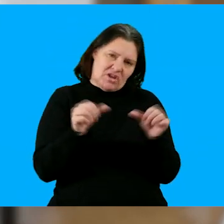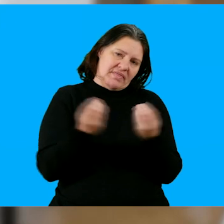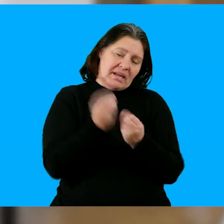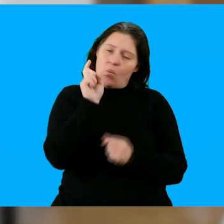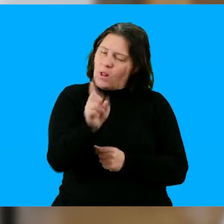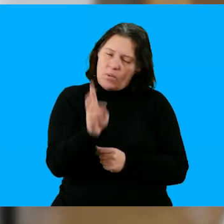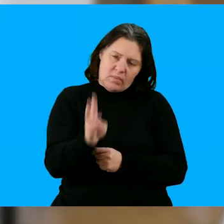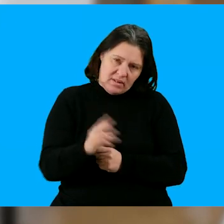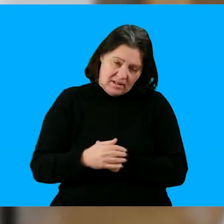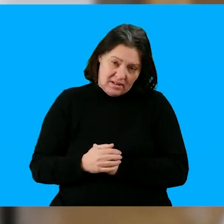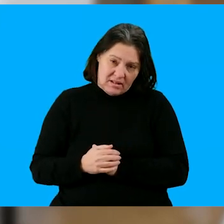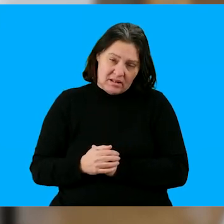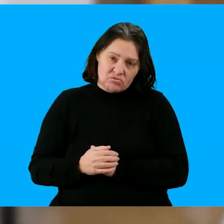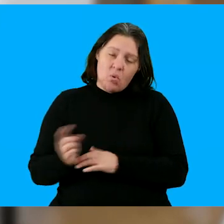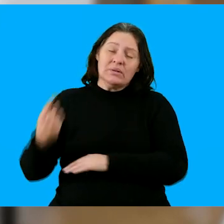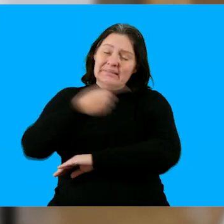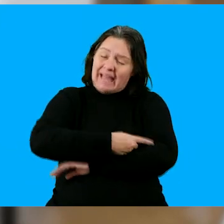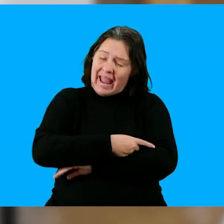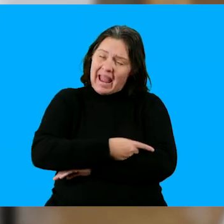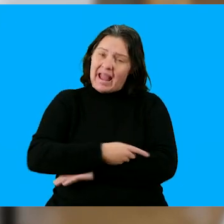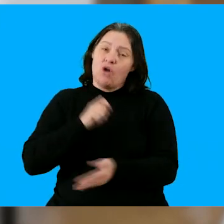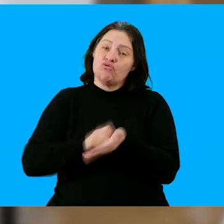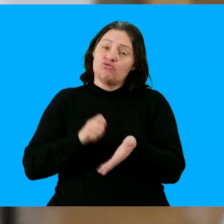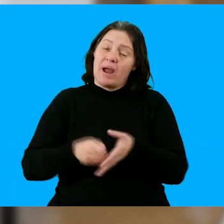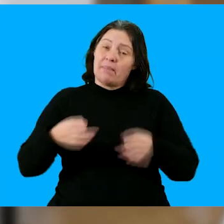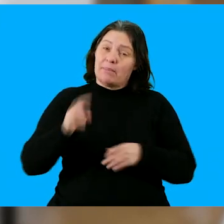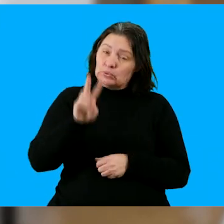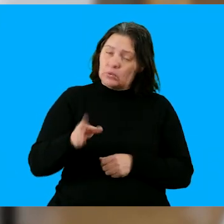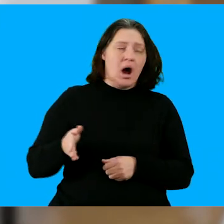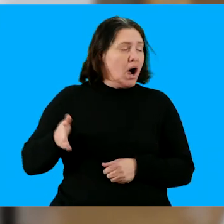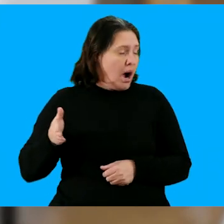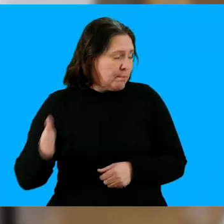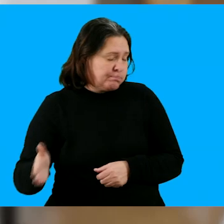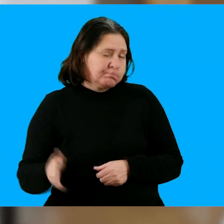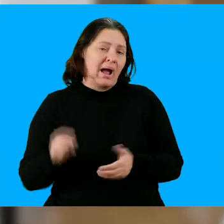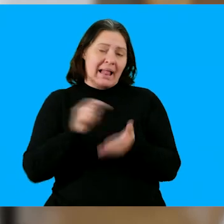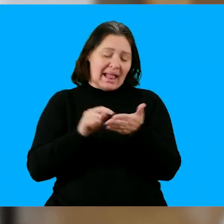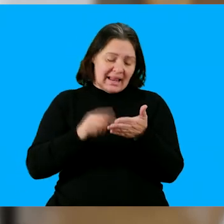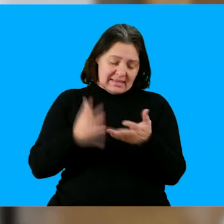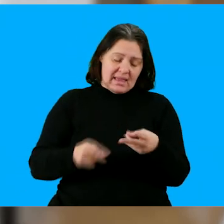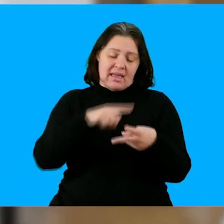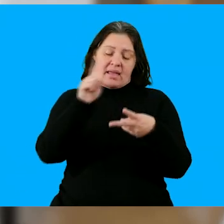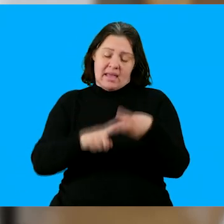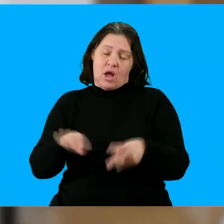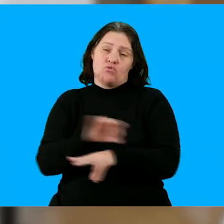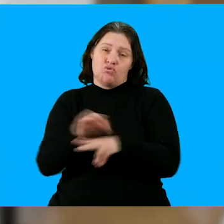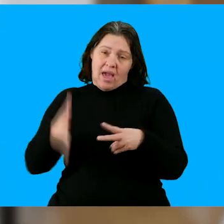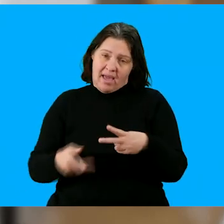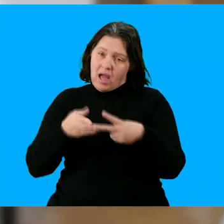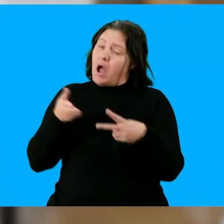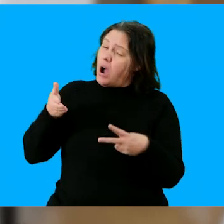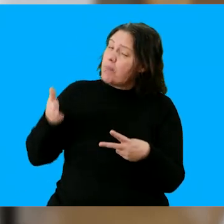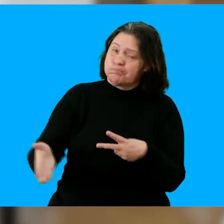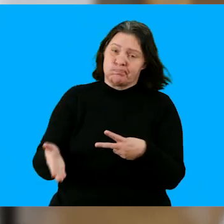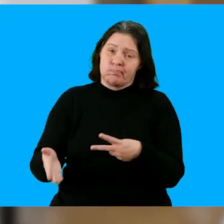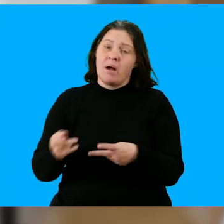you to measure something. So please, on that day, these two items are of key, your calculator and your ruler. Please make